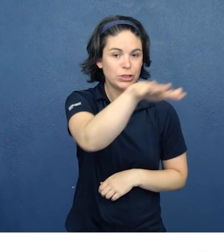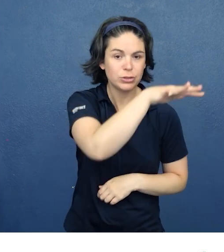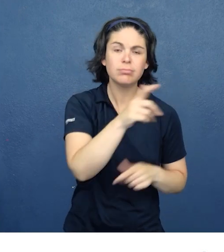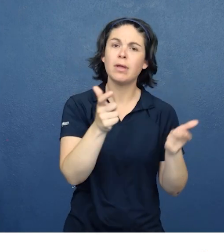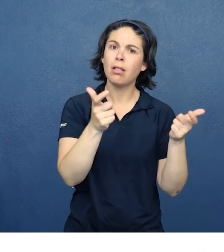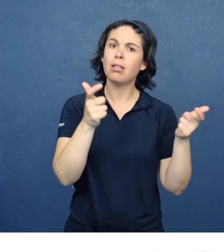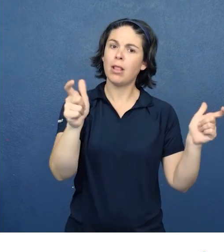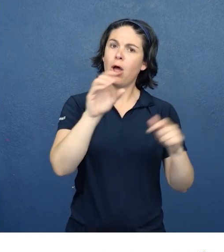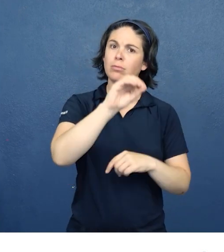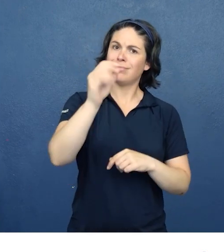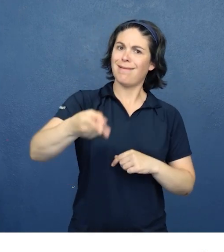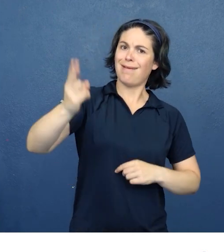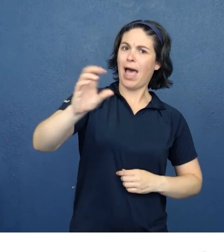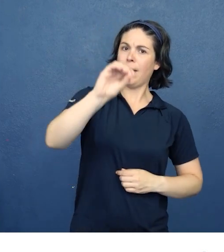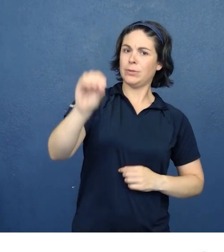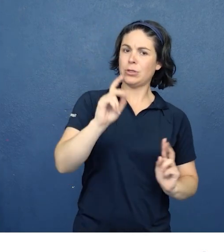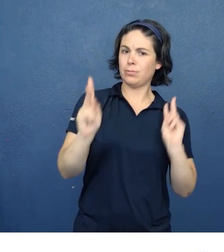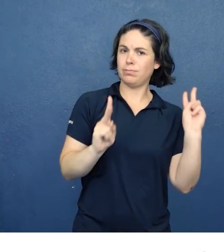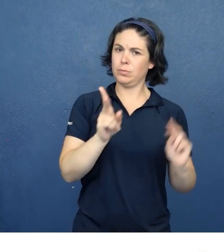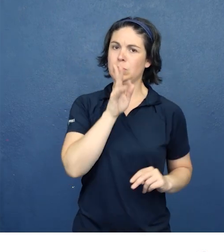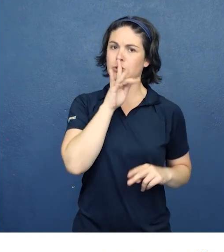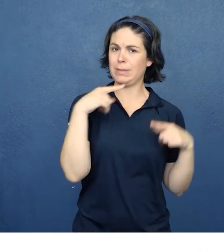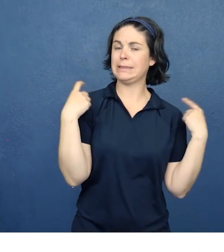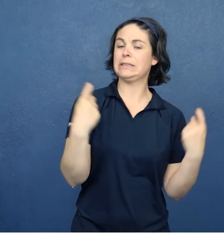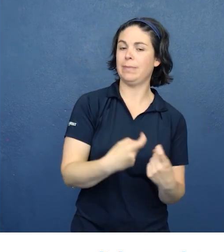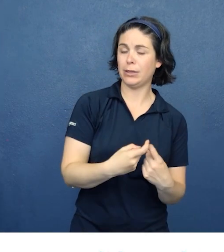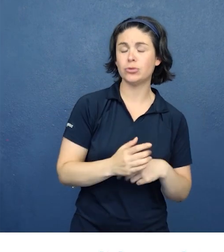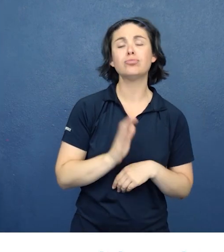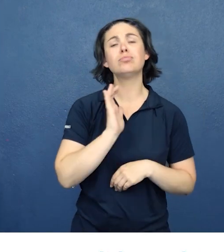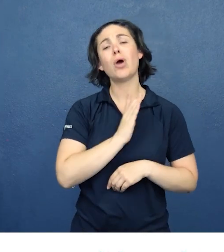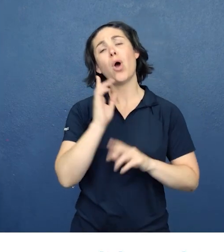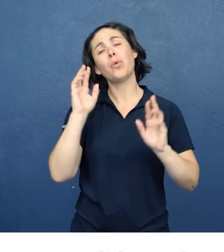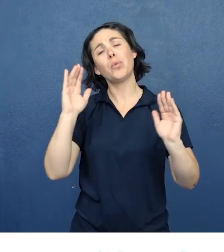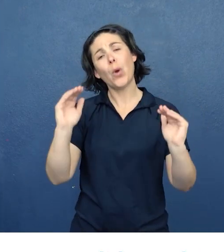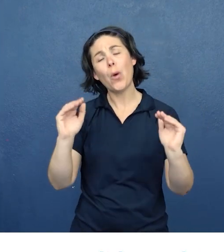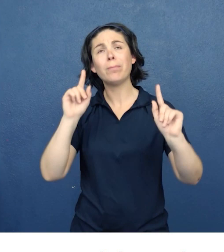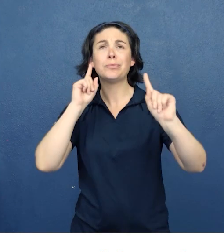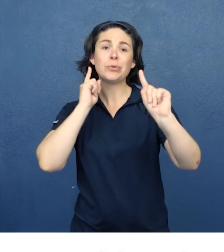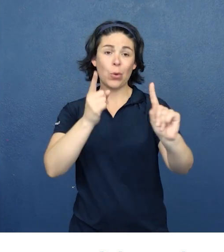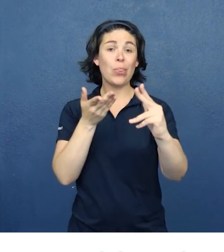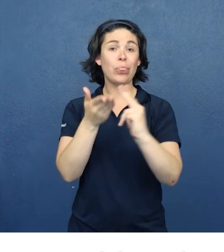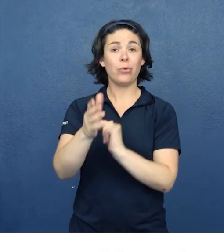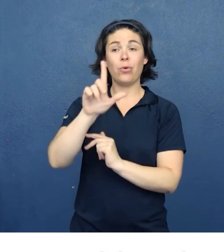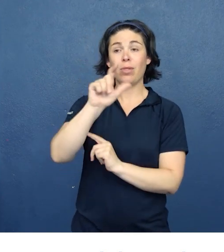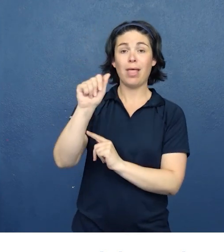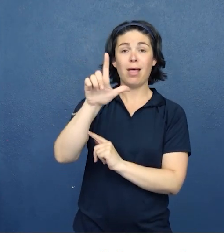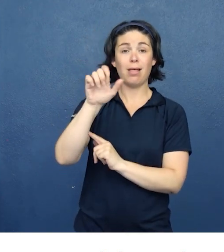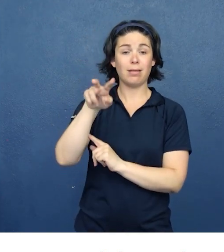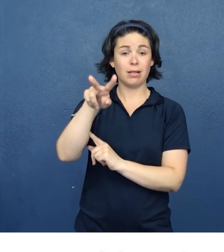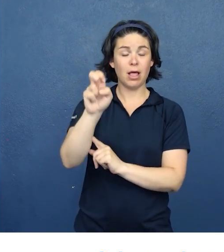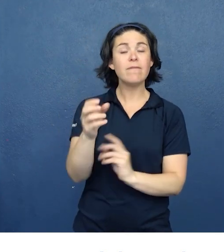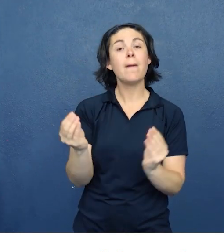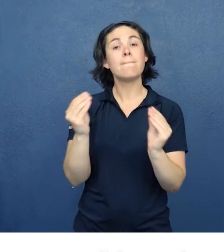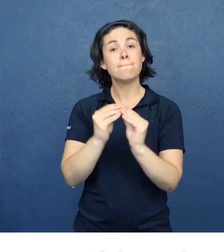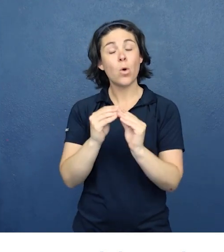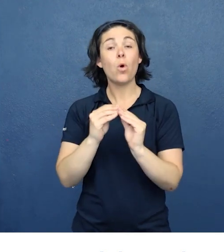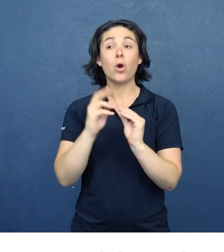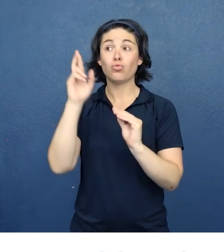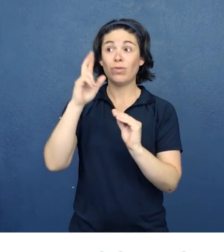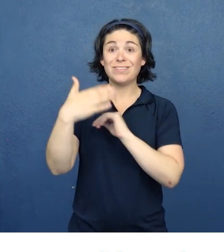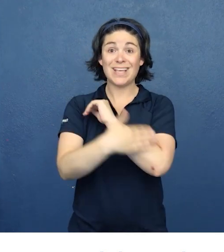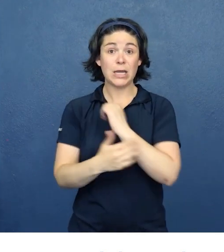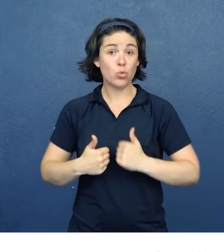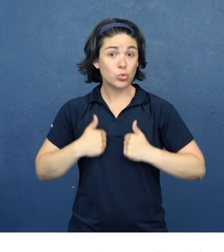is a large percentage of Spanish-speaking residents. It is our hope that through La Clave, more Riverside County residents